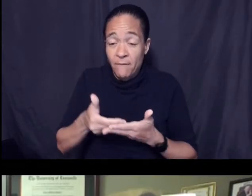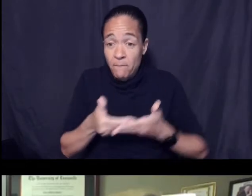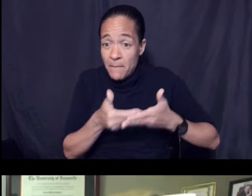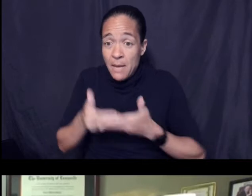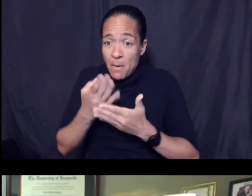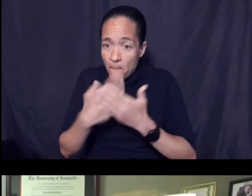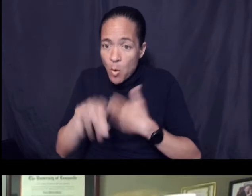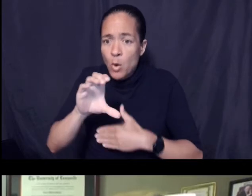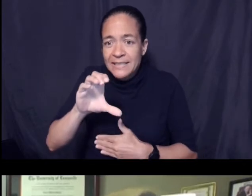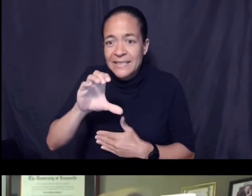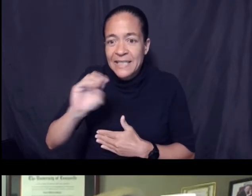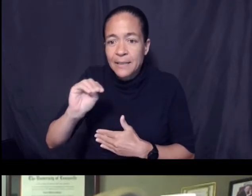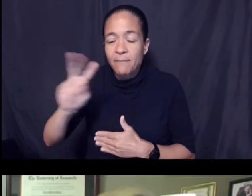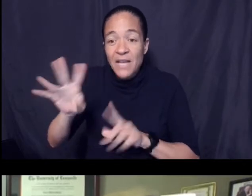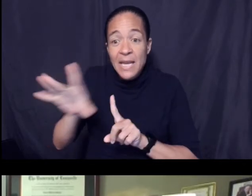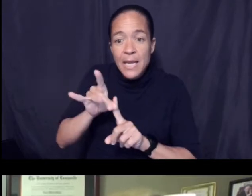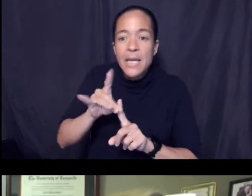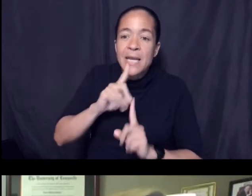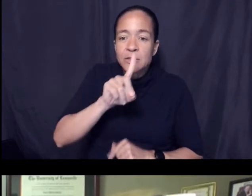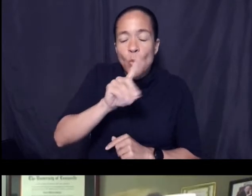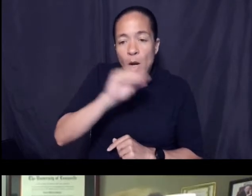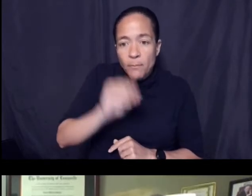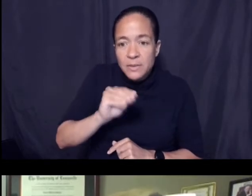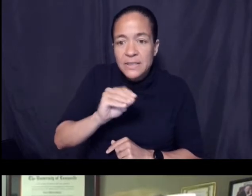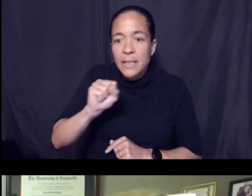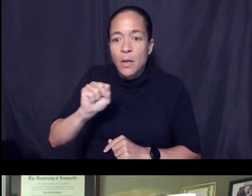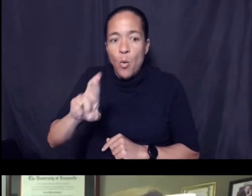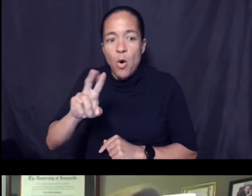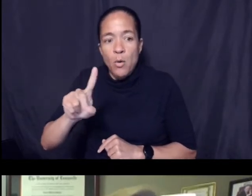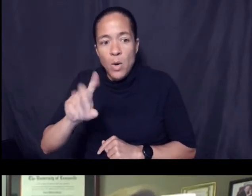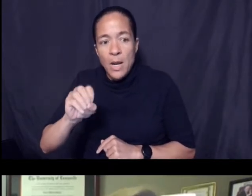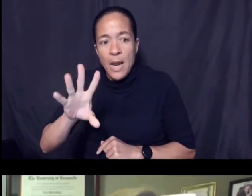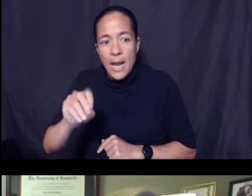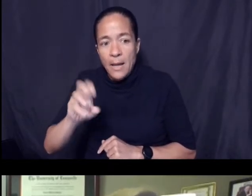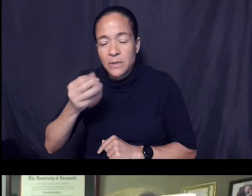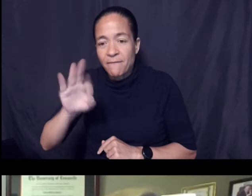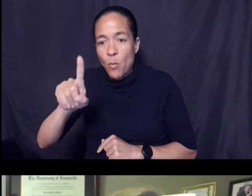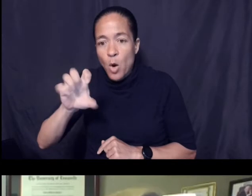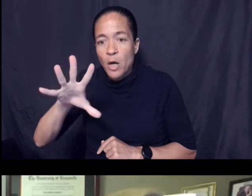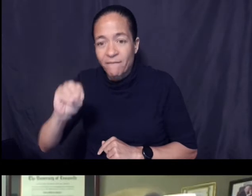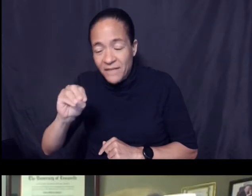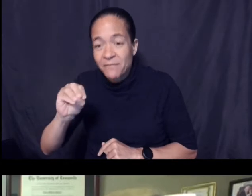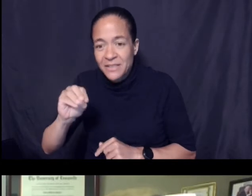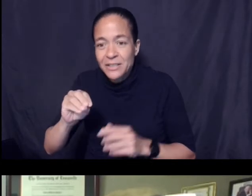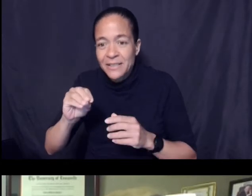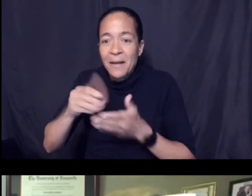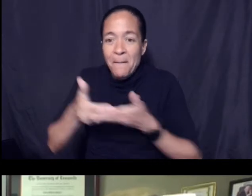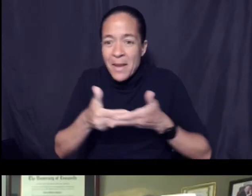roughly 1%, or some estimates are 1 in 150 children are born with congenital CMV infection.